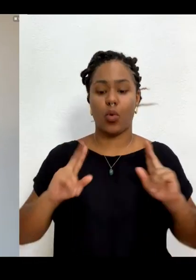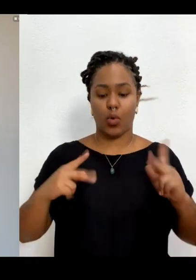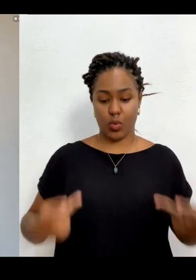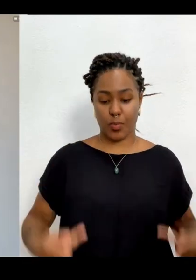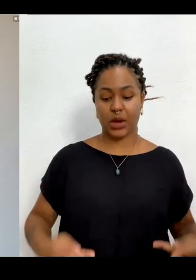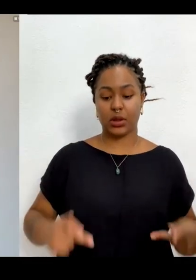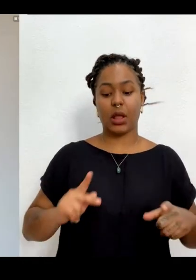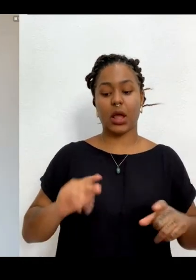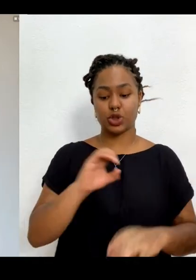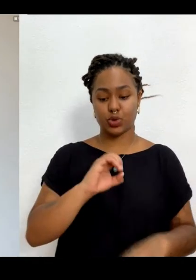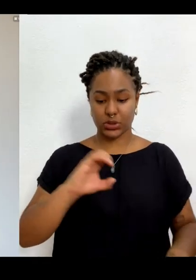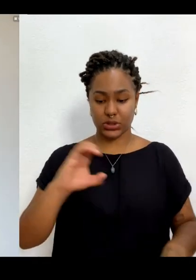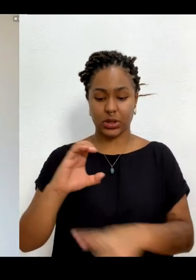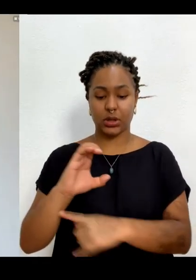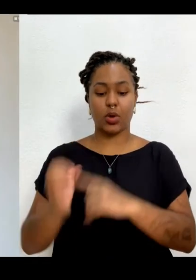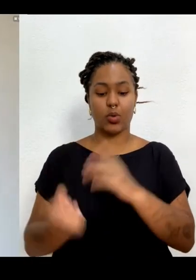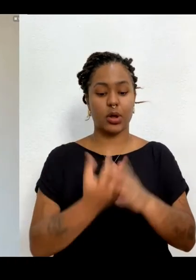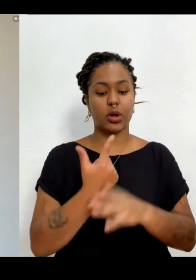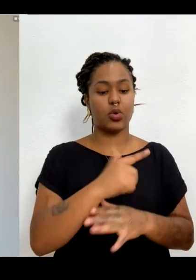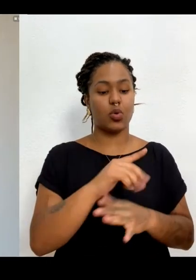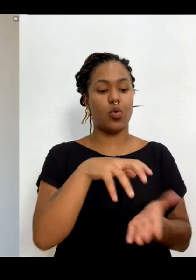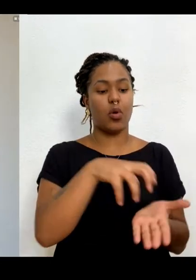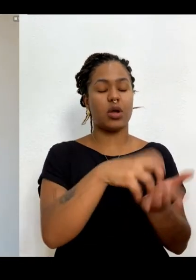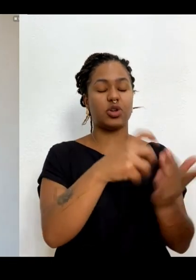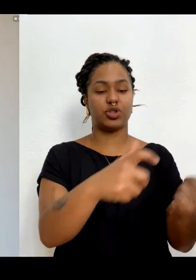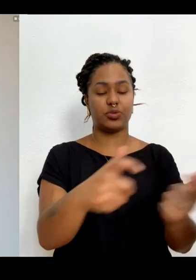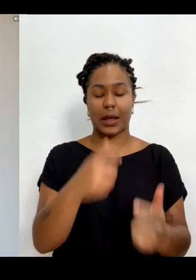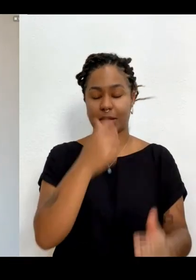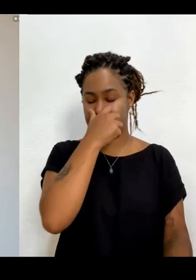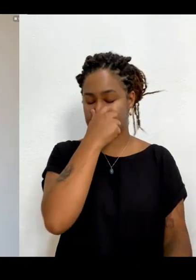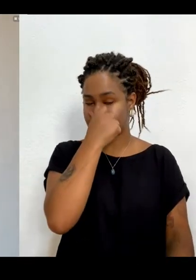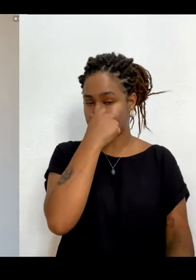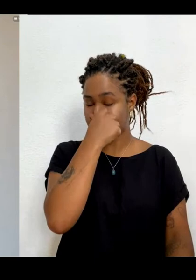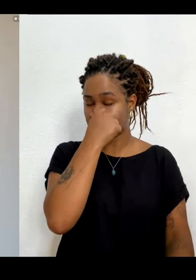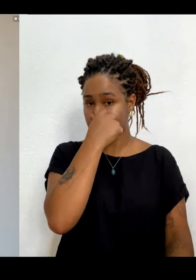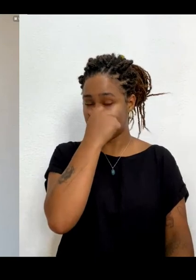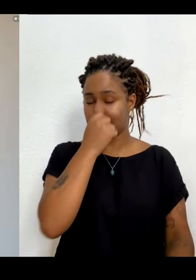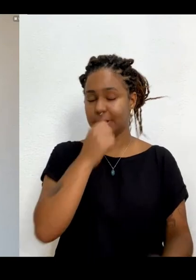review both president is